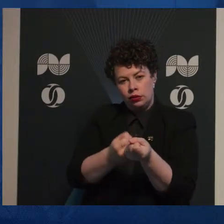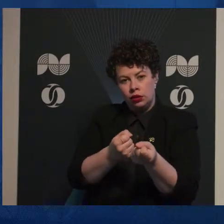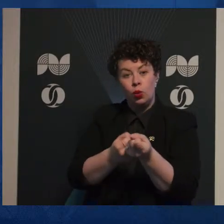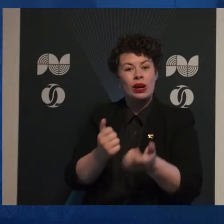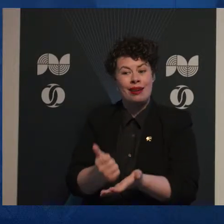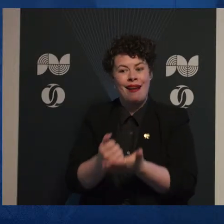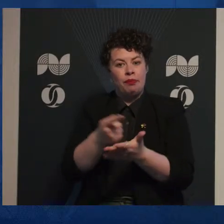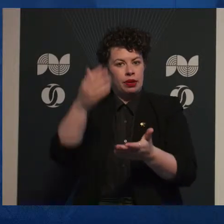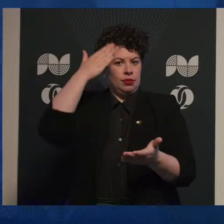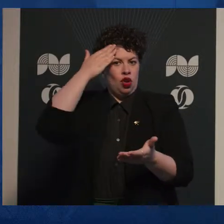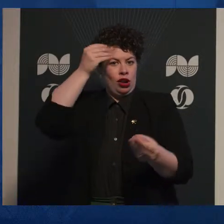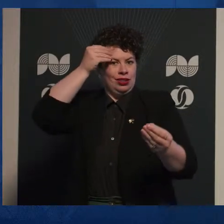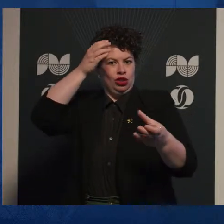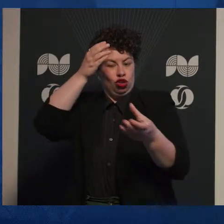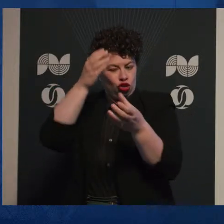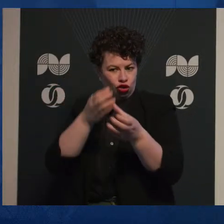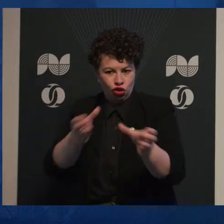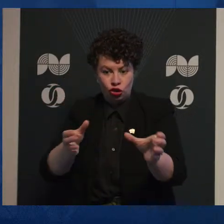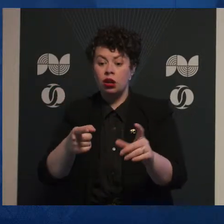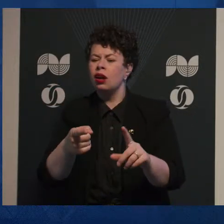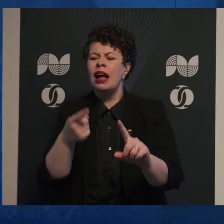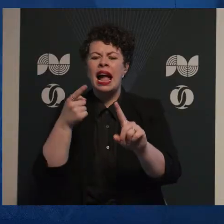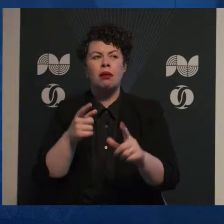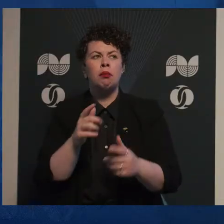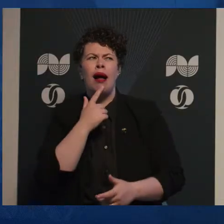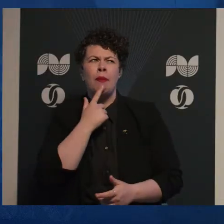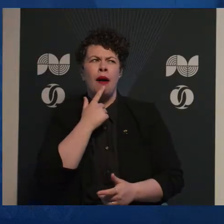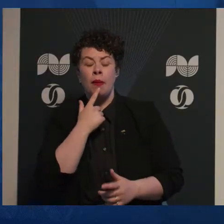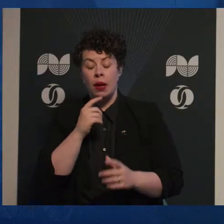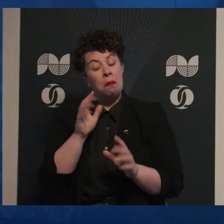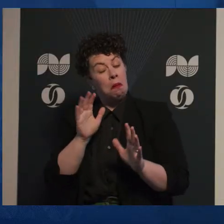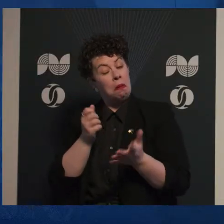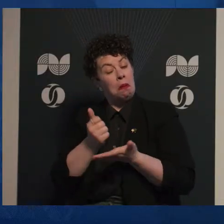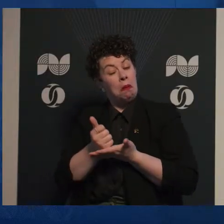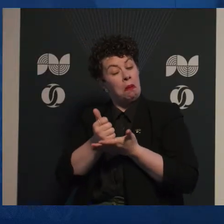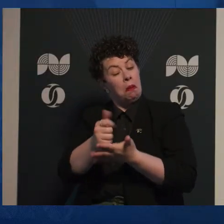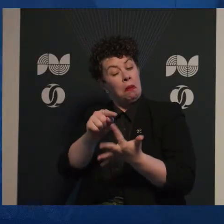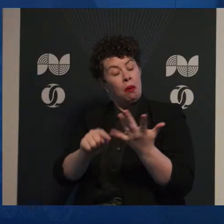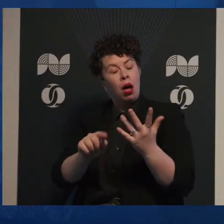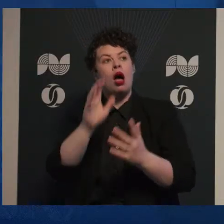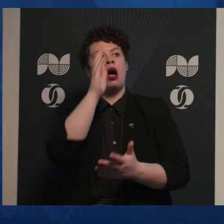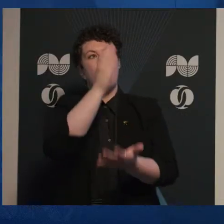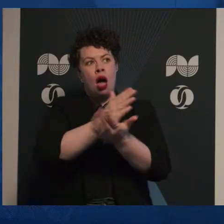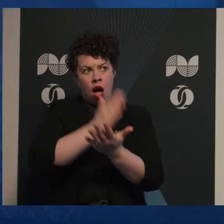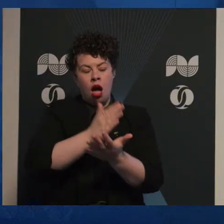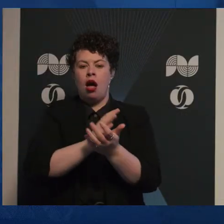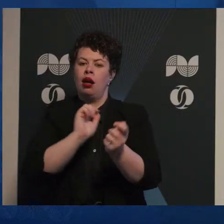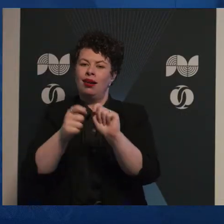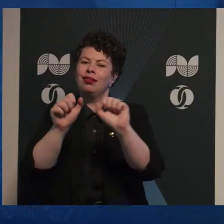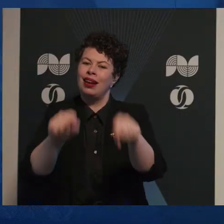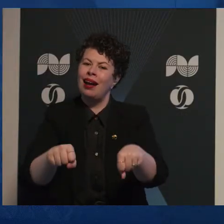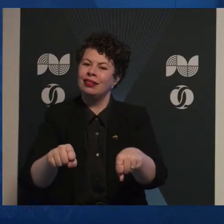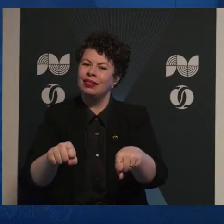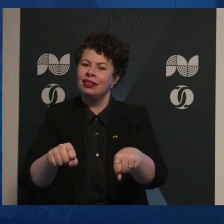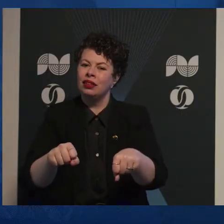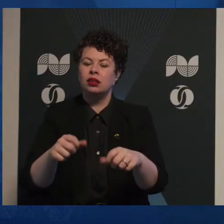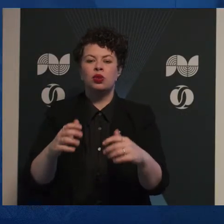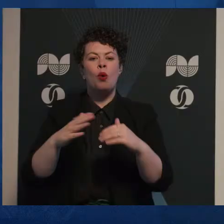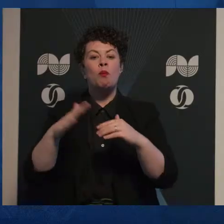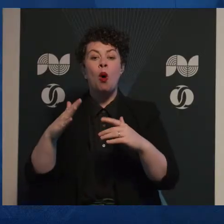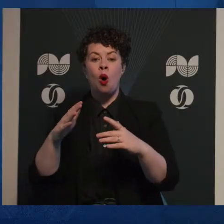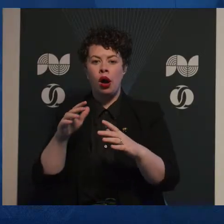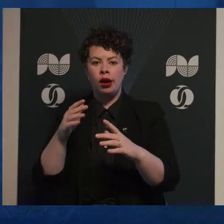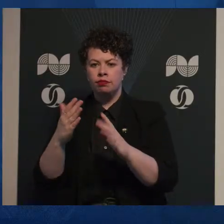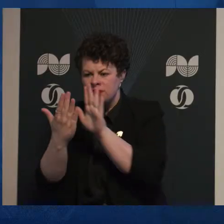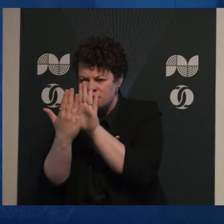in terms of the objectives they have. Sometimes that will also give us an opening to work on broader